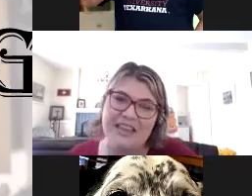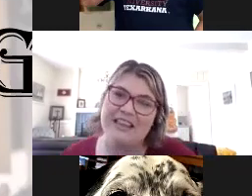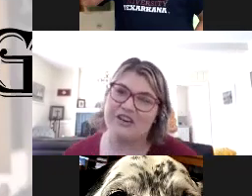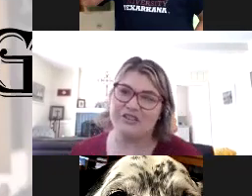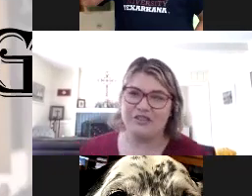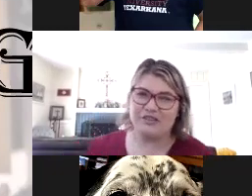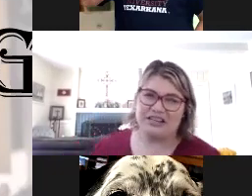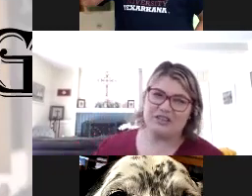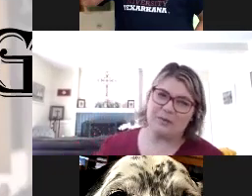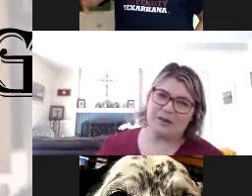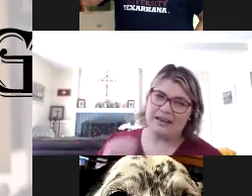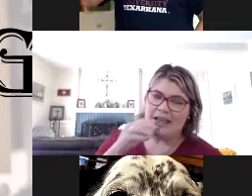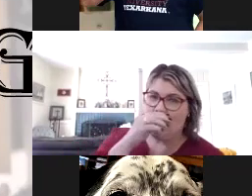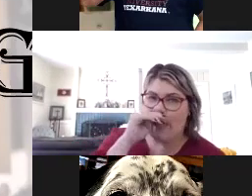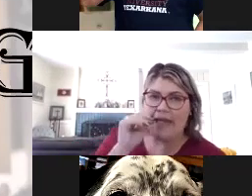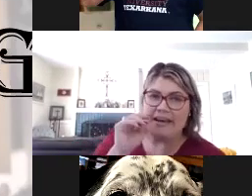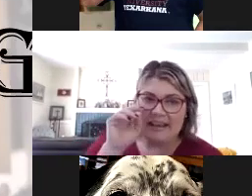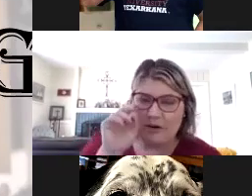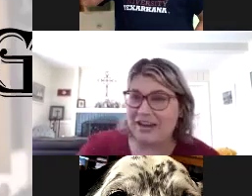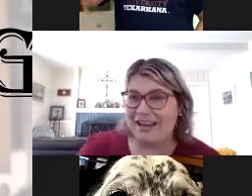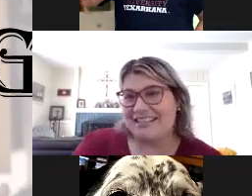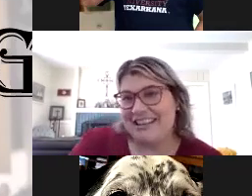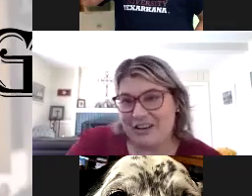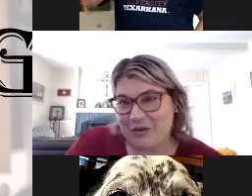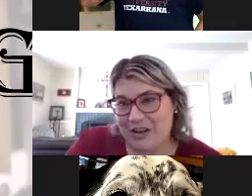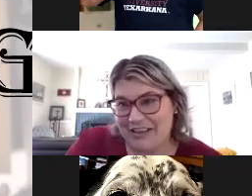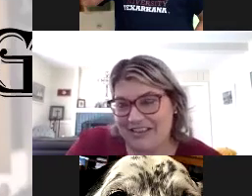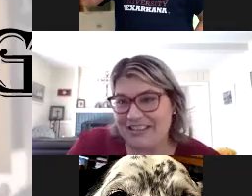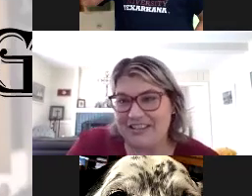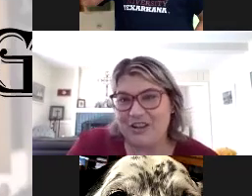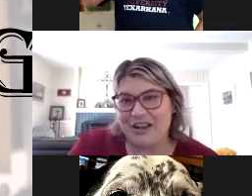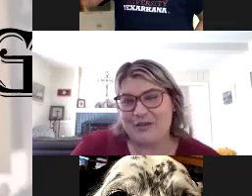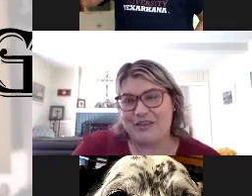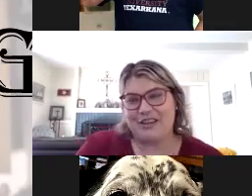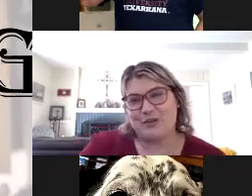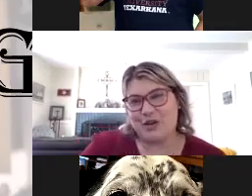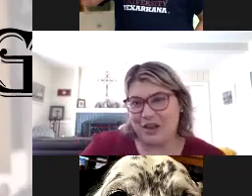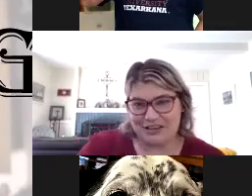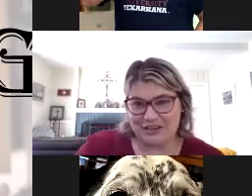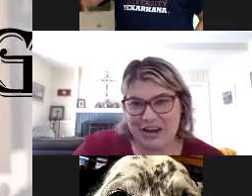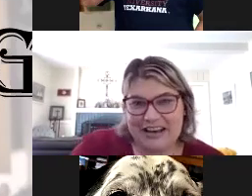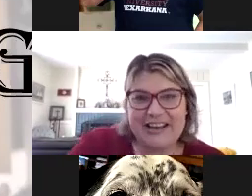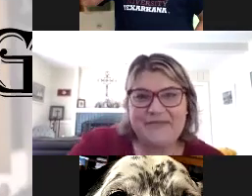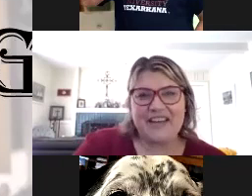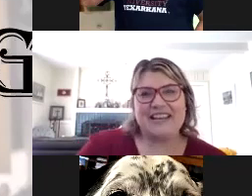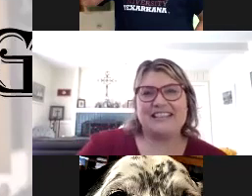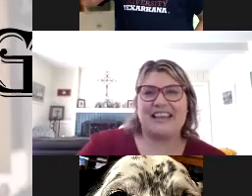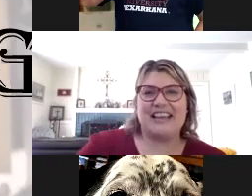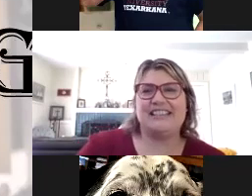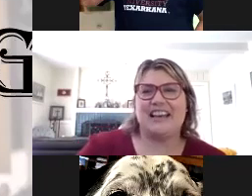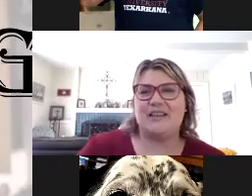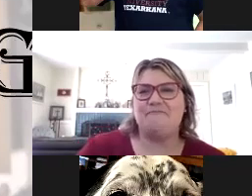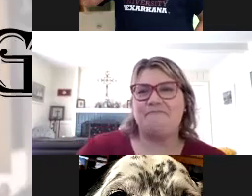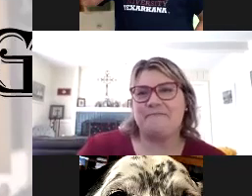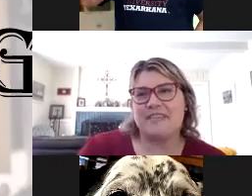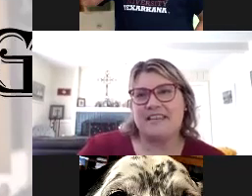government. It's Article 2, Section 1, and it creates the Electoral College. This is the clause where the Electoral College is created. And it